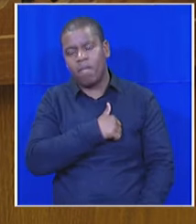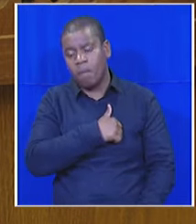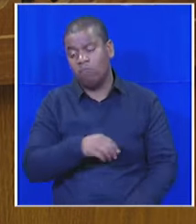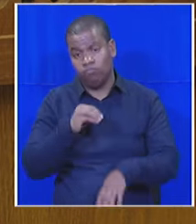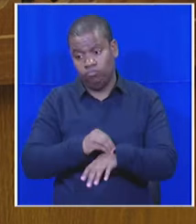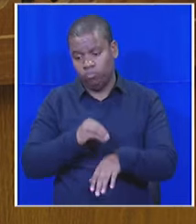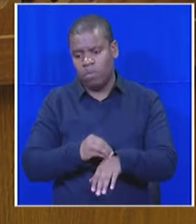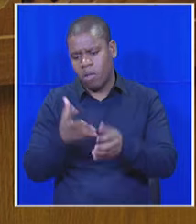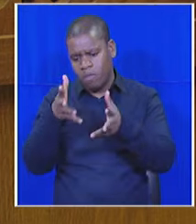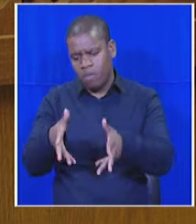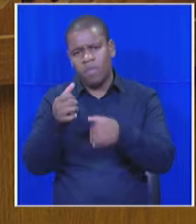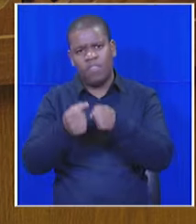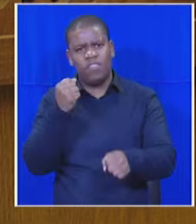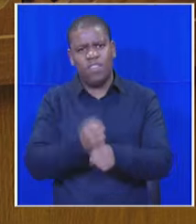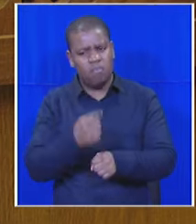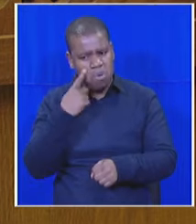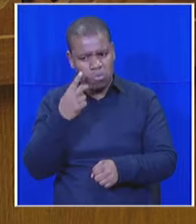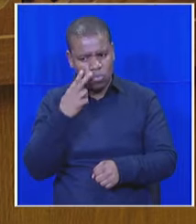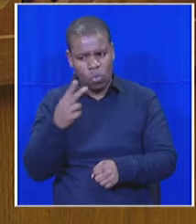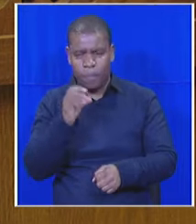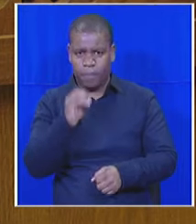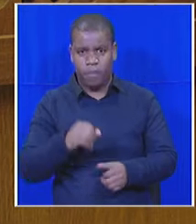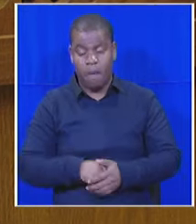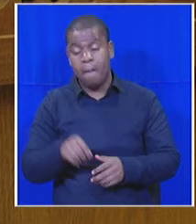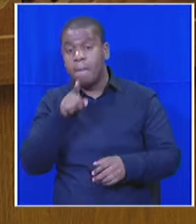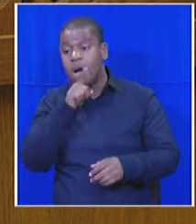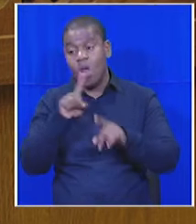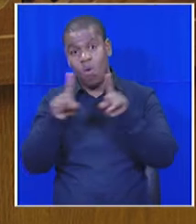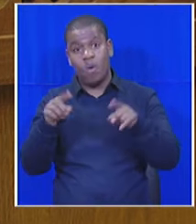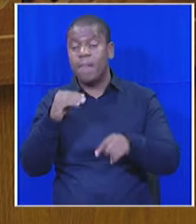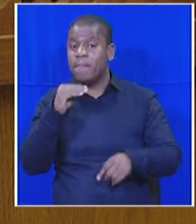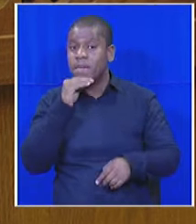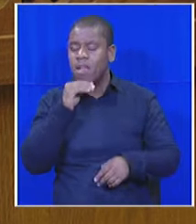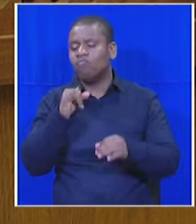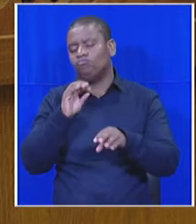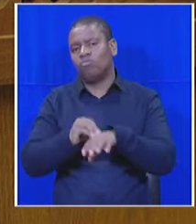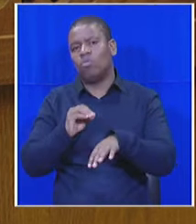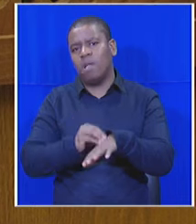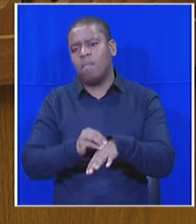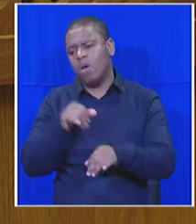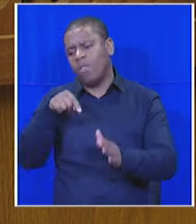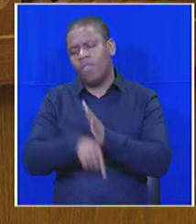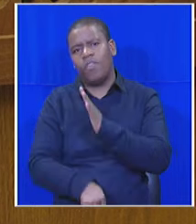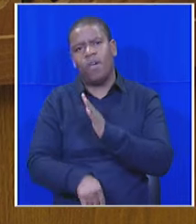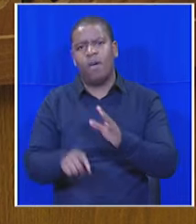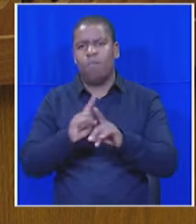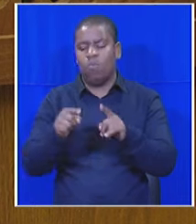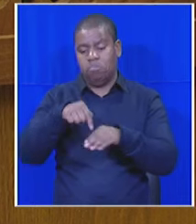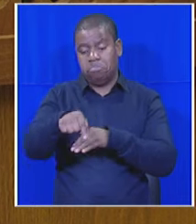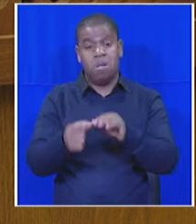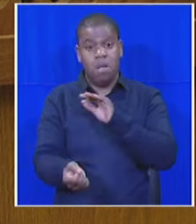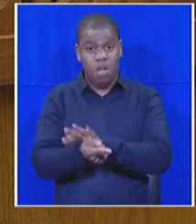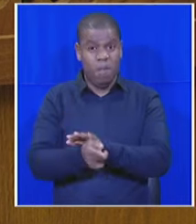year's budget. This does not mean, however, that there is not a very real danger that this may happen in the near